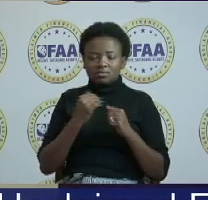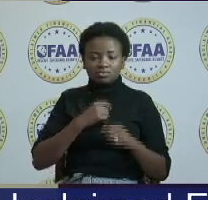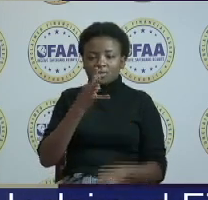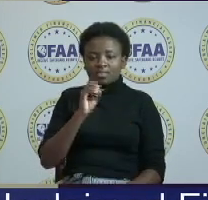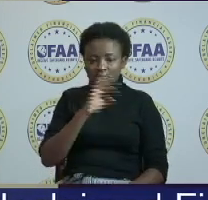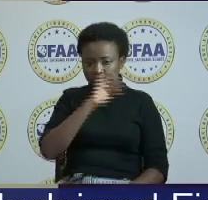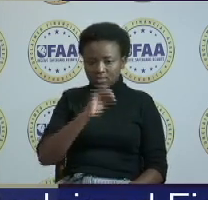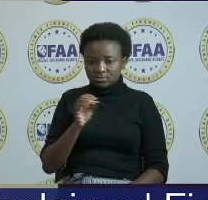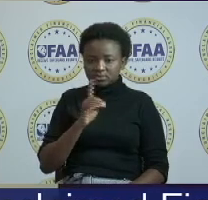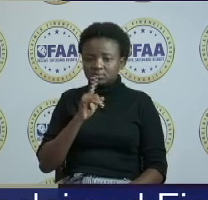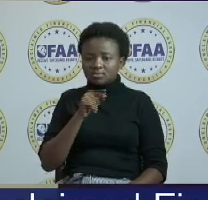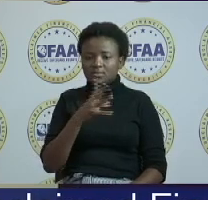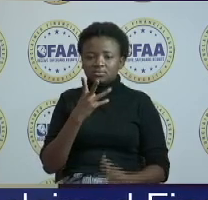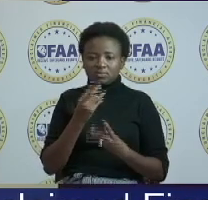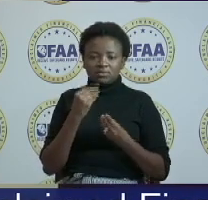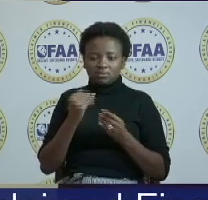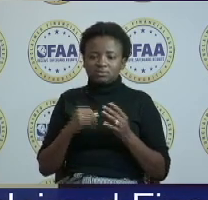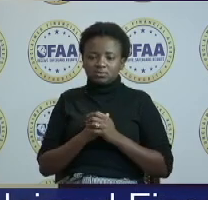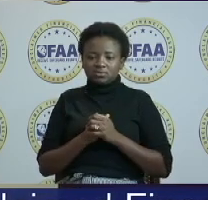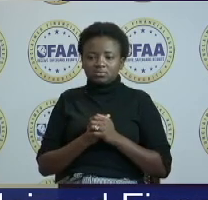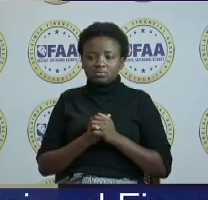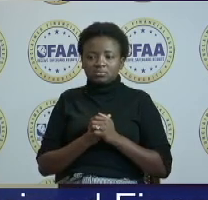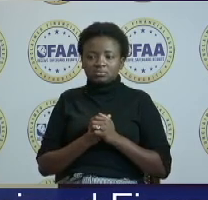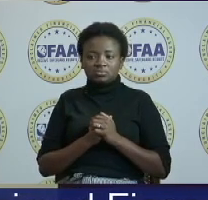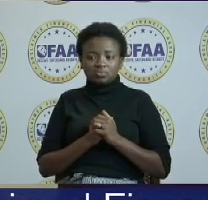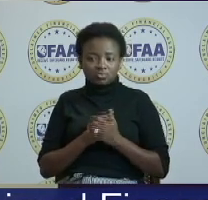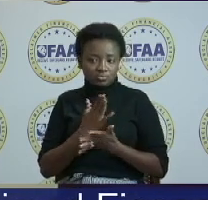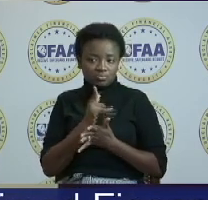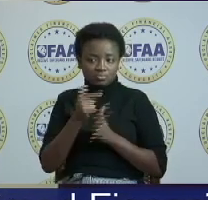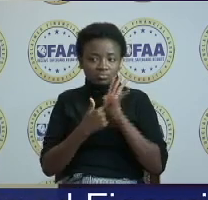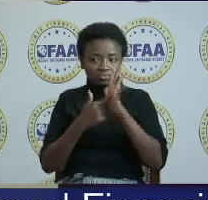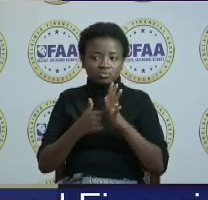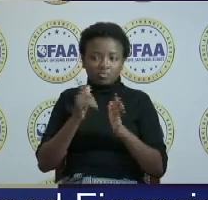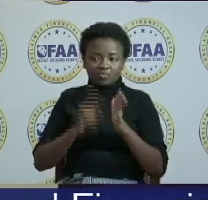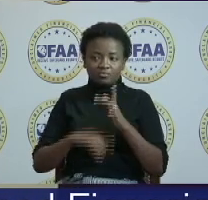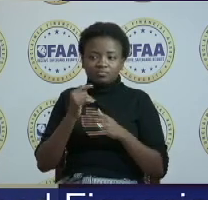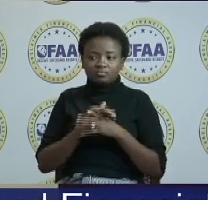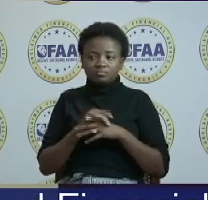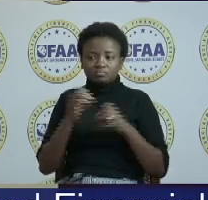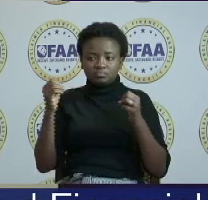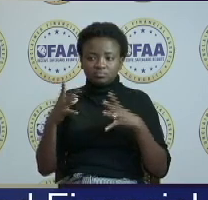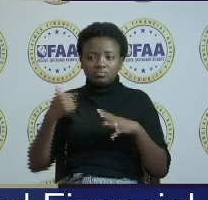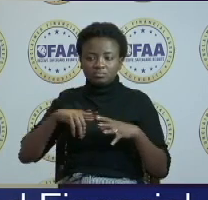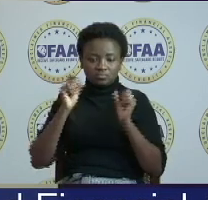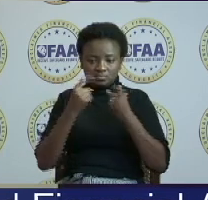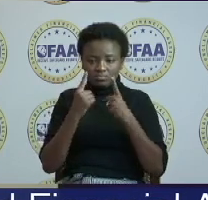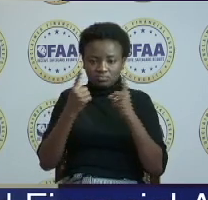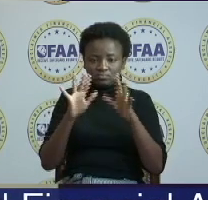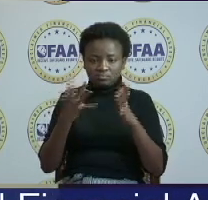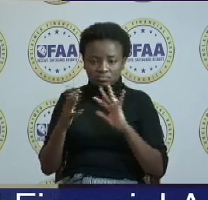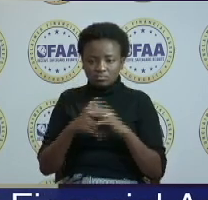30% saying that it's actually easy. Again, I think this is also an indicator to what we can. So this is quite